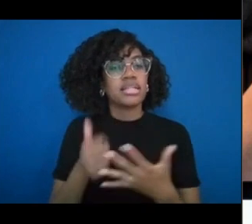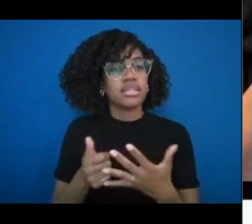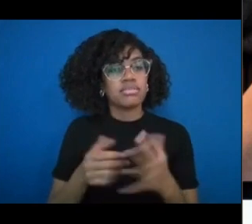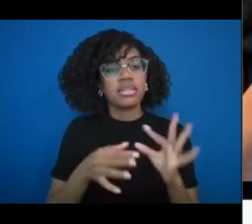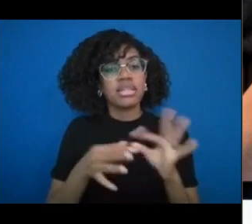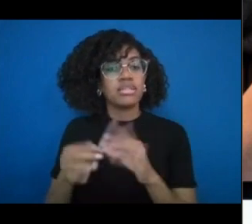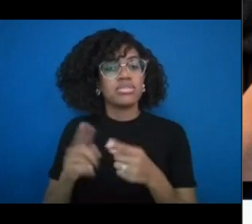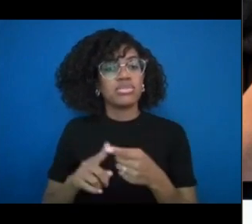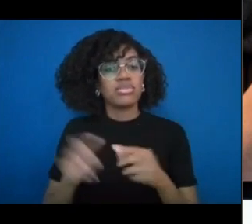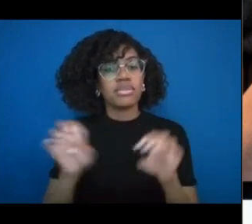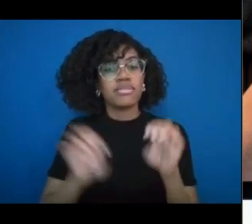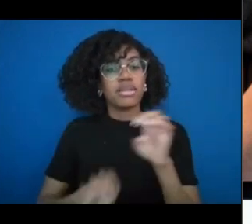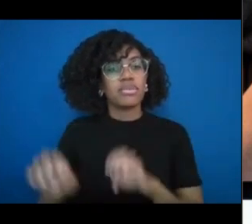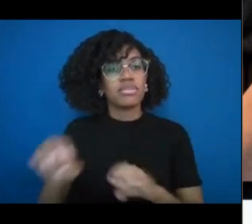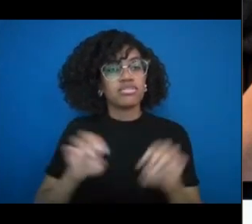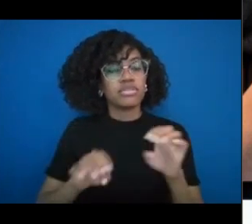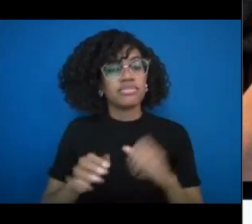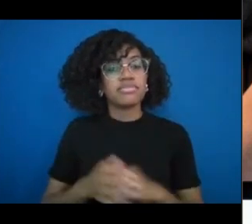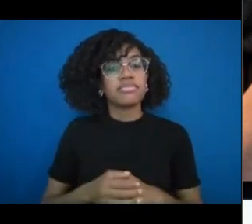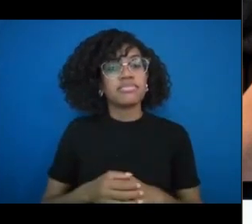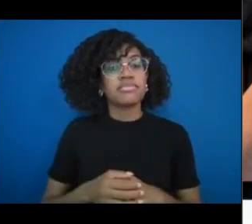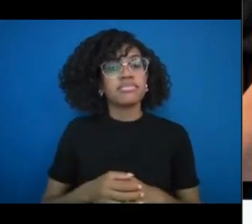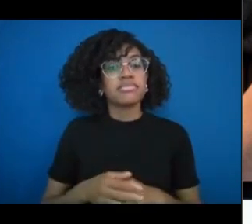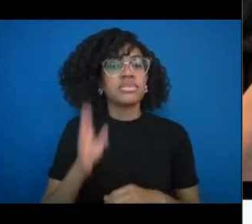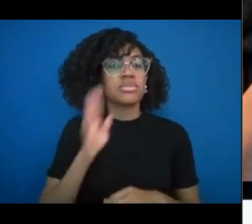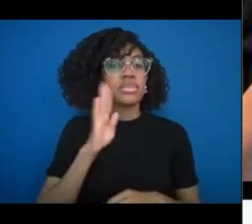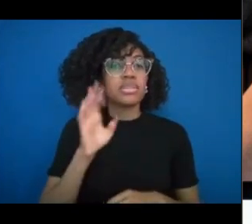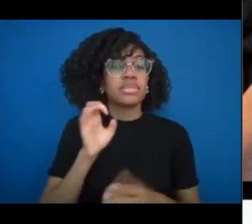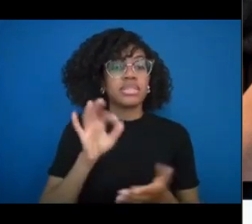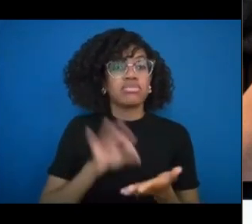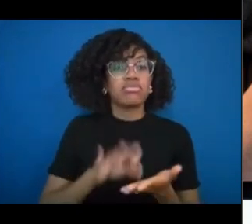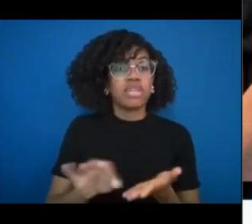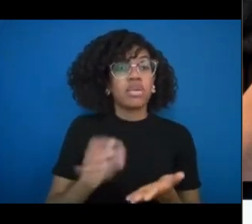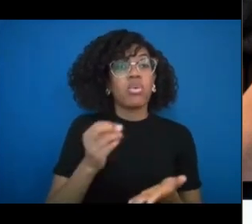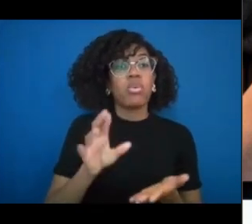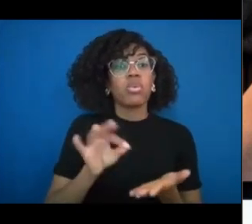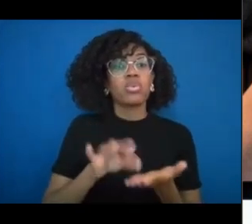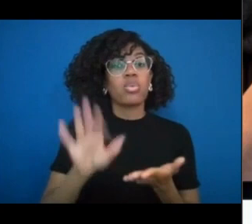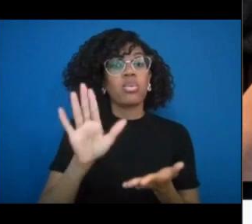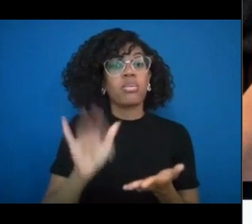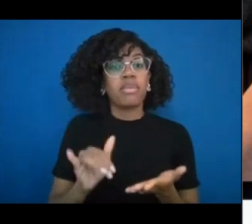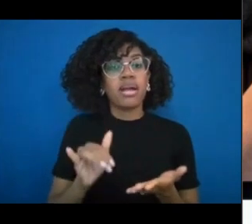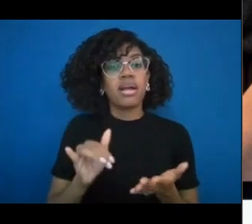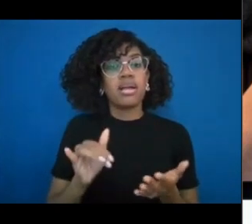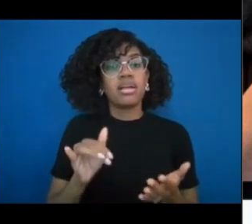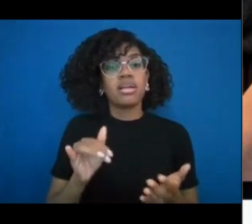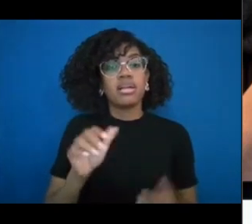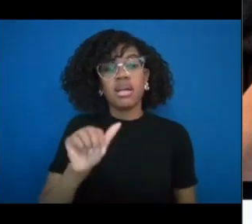criteria. They will be ranked or scored by anonymous expert review.